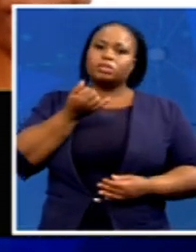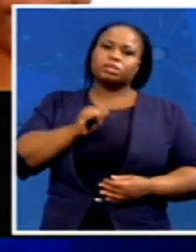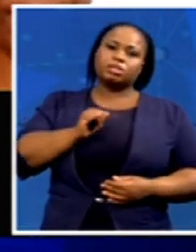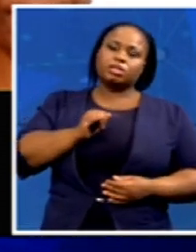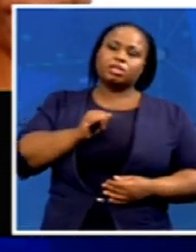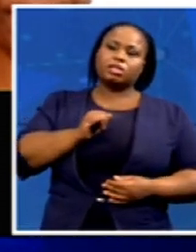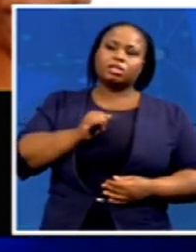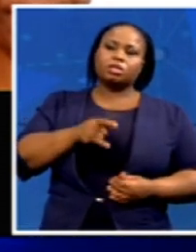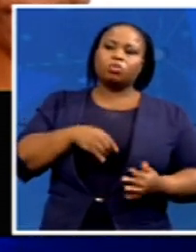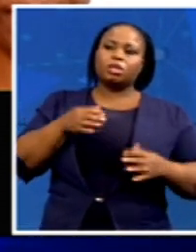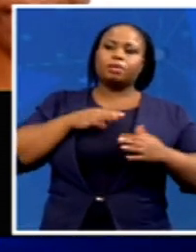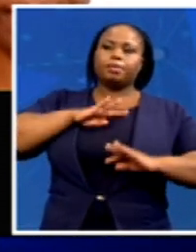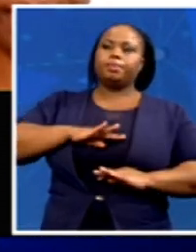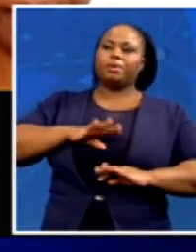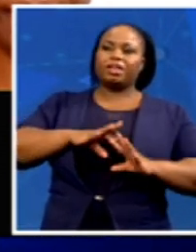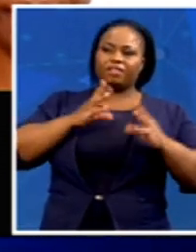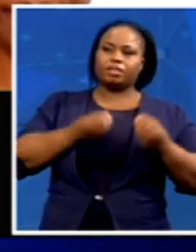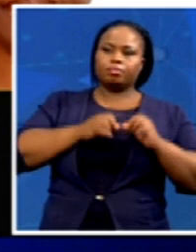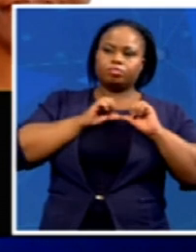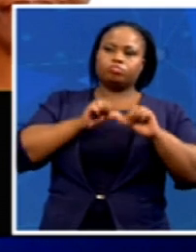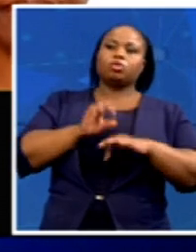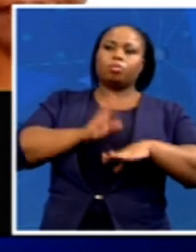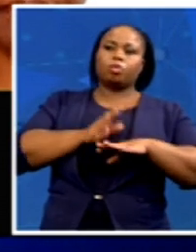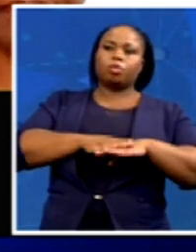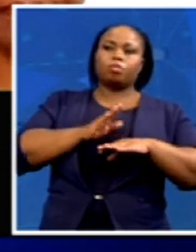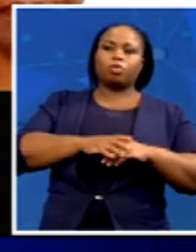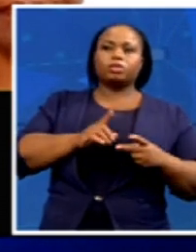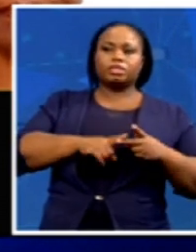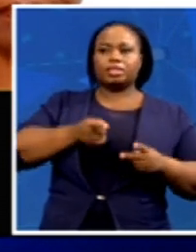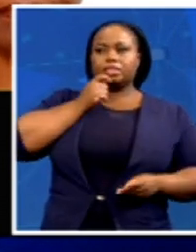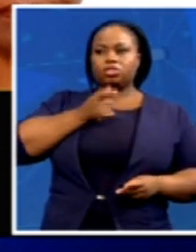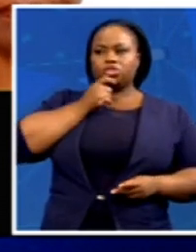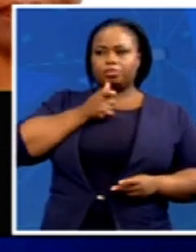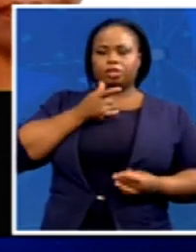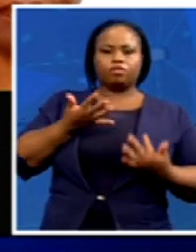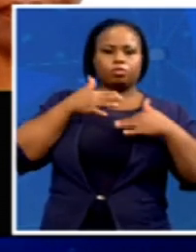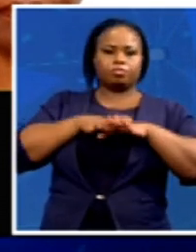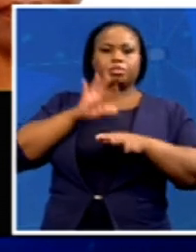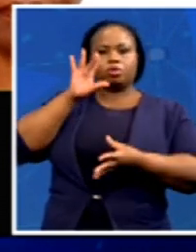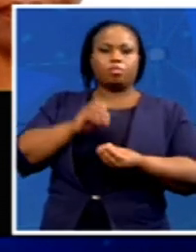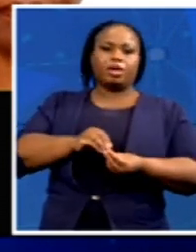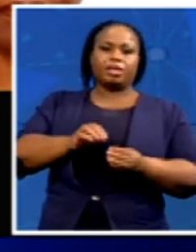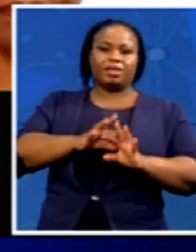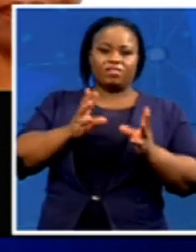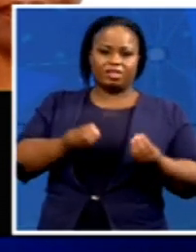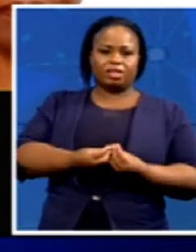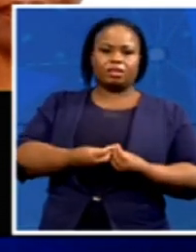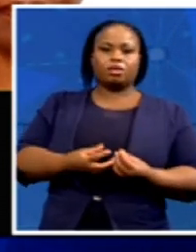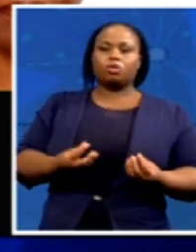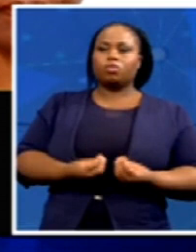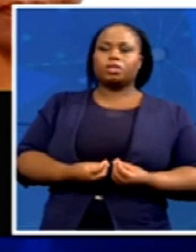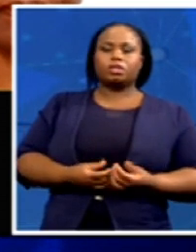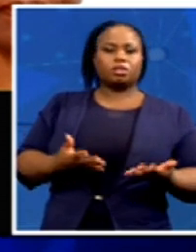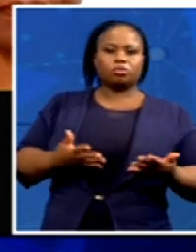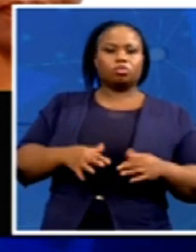vaccines, and we also have to do treatment and combine both of them, and together with public health measures. So your point is very relevant. We are